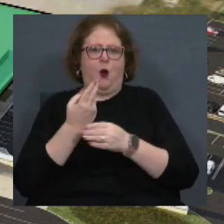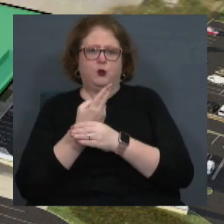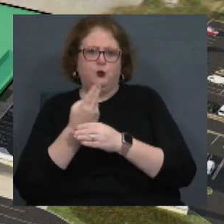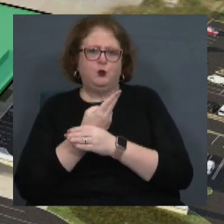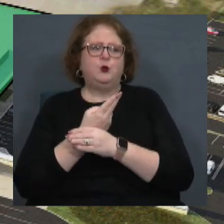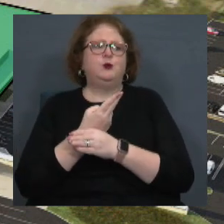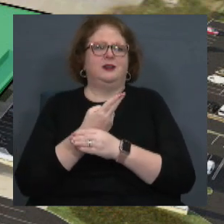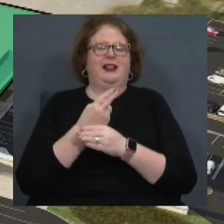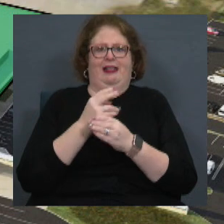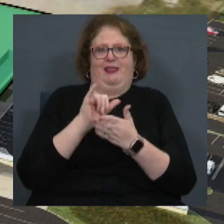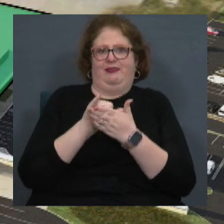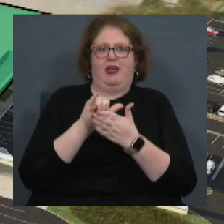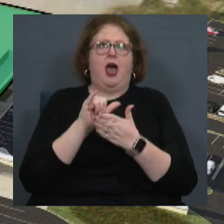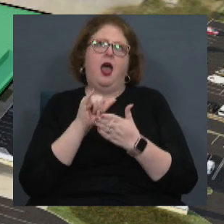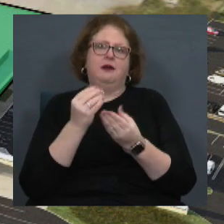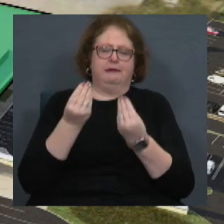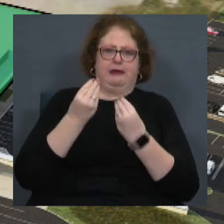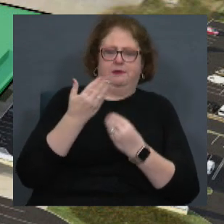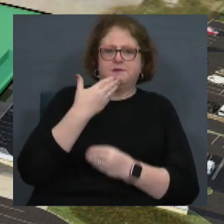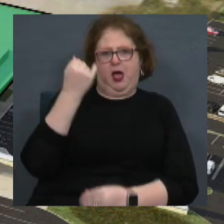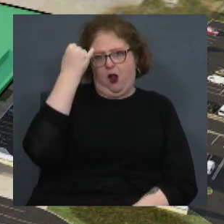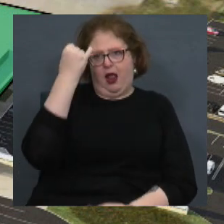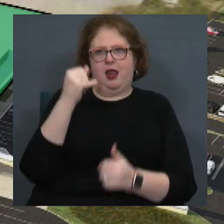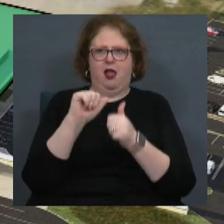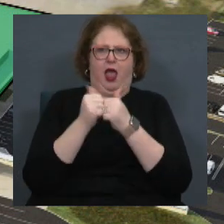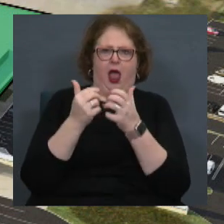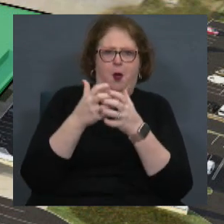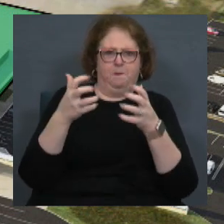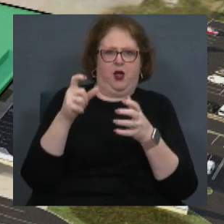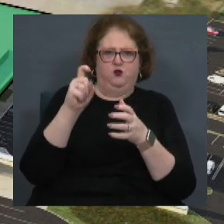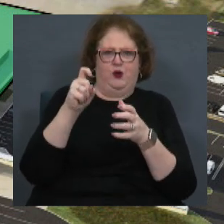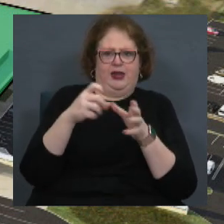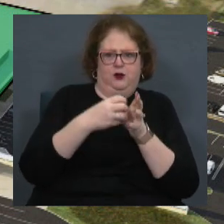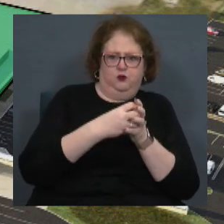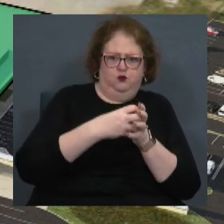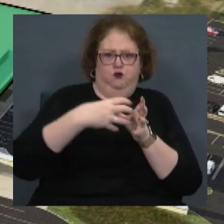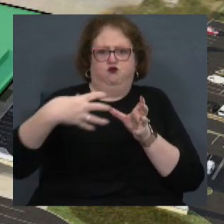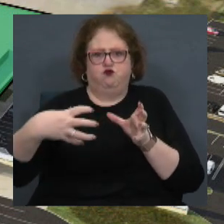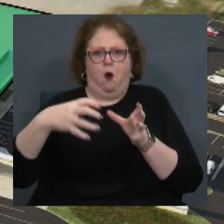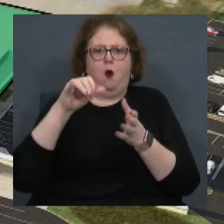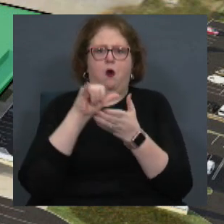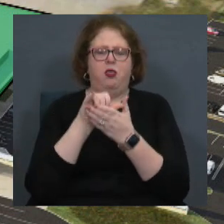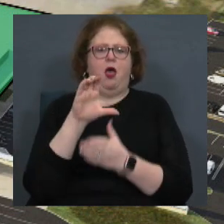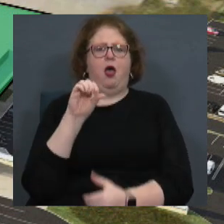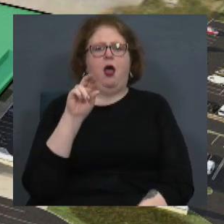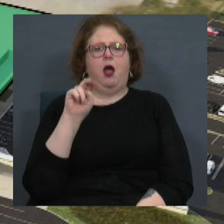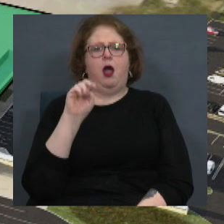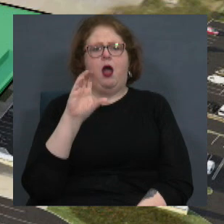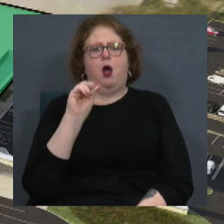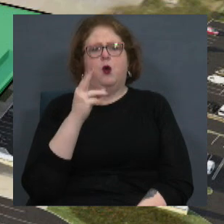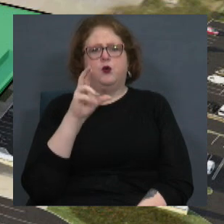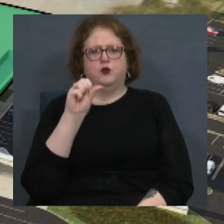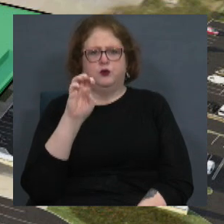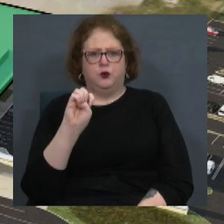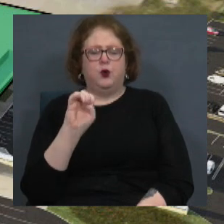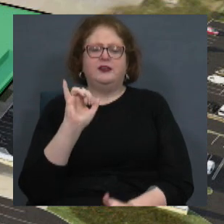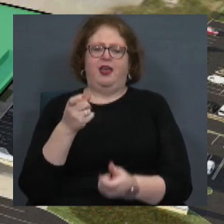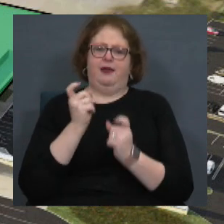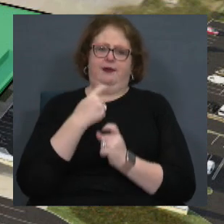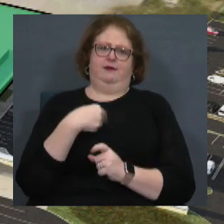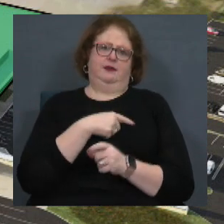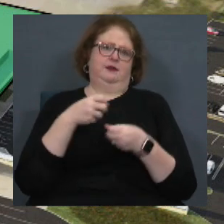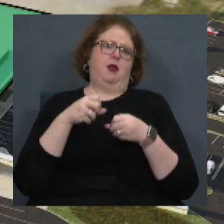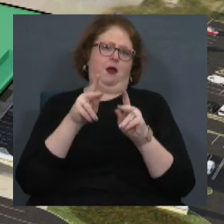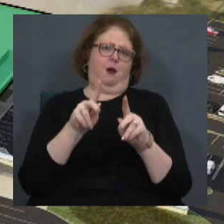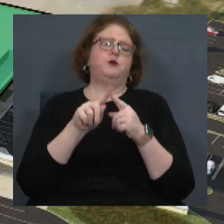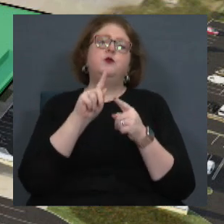concourse. So right now, it's currently, I guess, what it is now, and that would create an opportunity for us to expand further